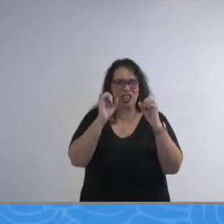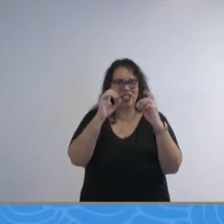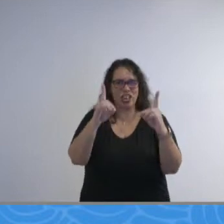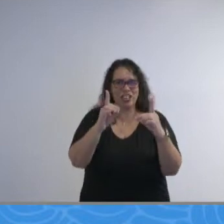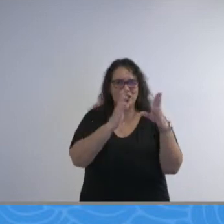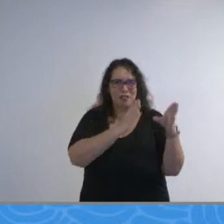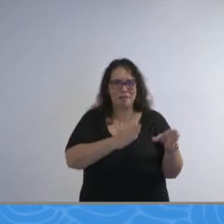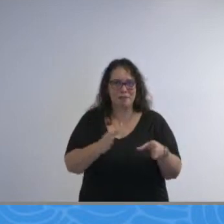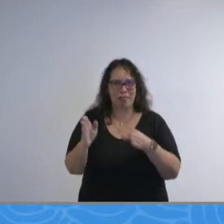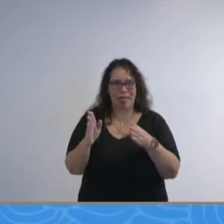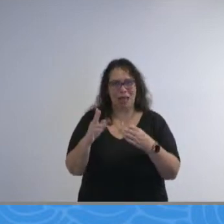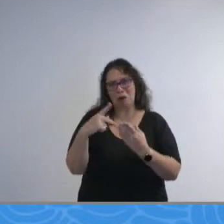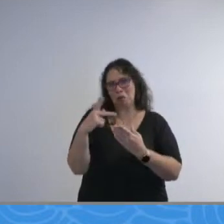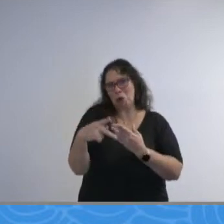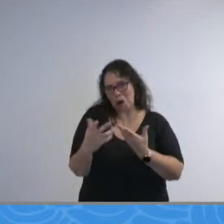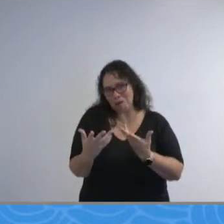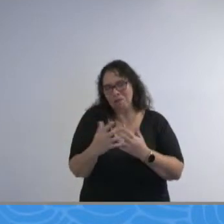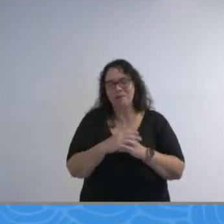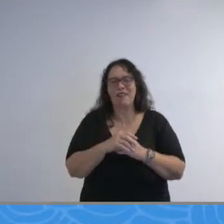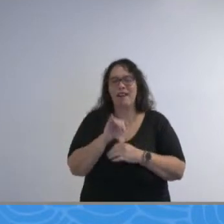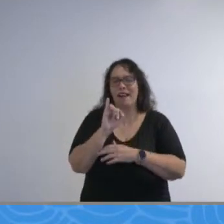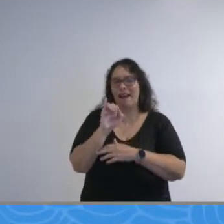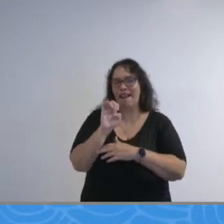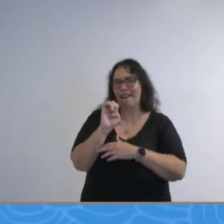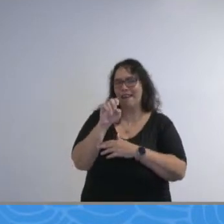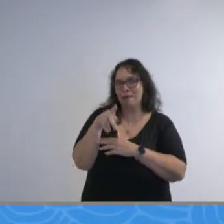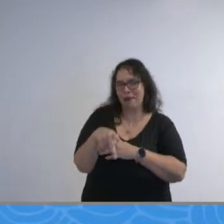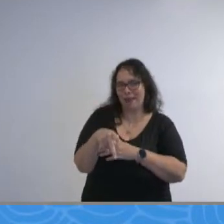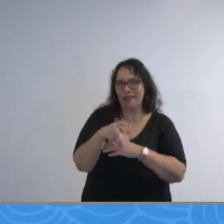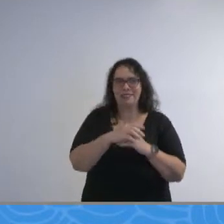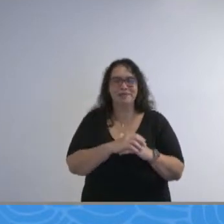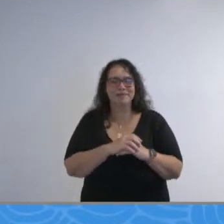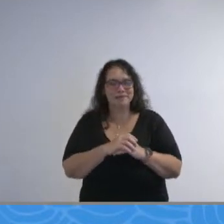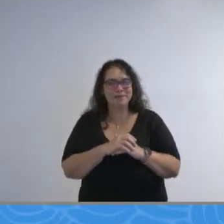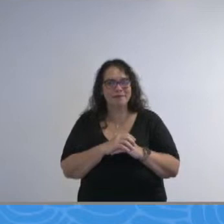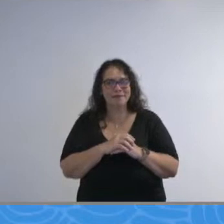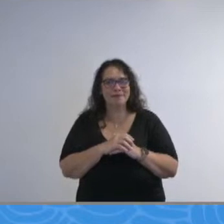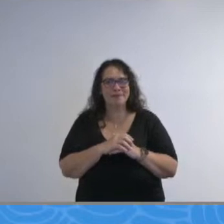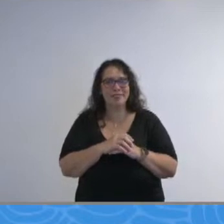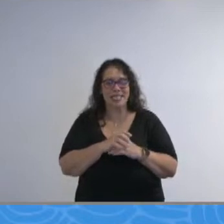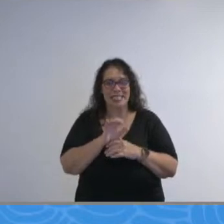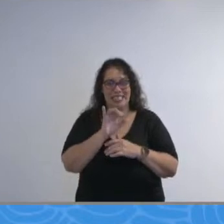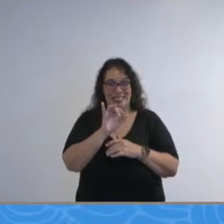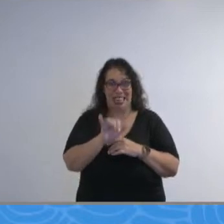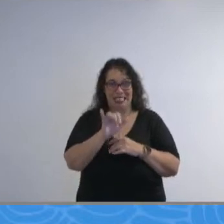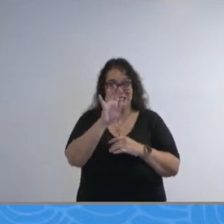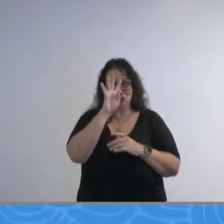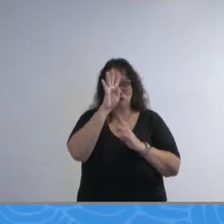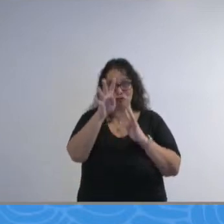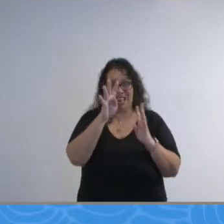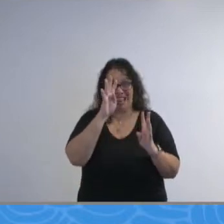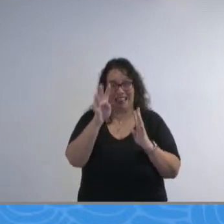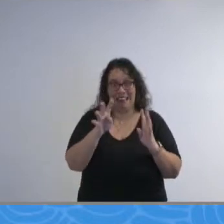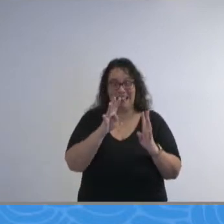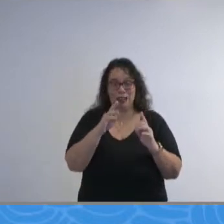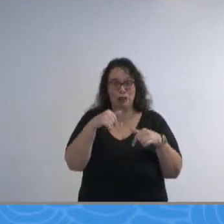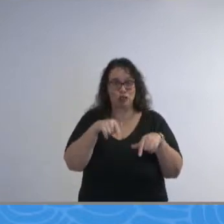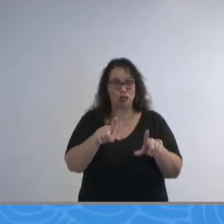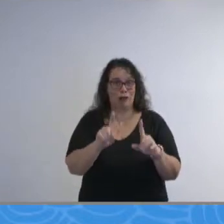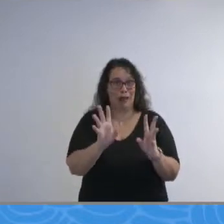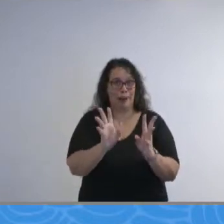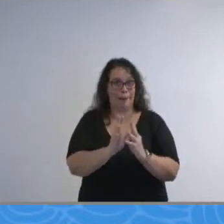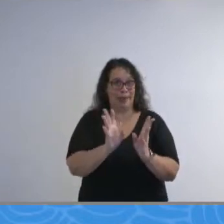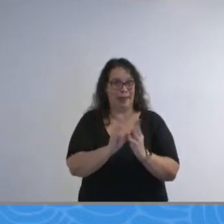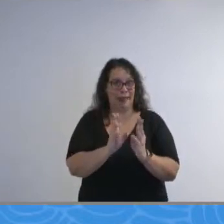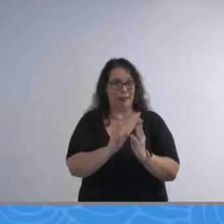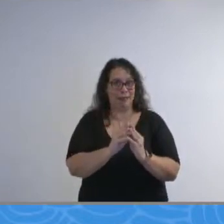plan, an IEP, an individualized education plan, which gets created at an IEP meeting.